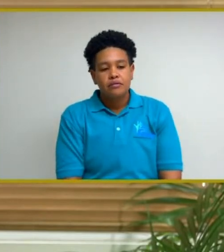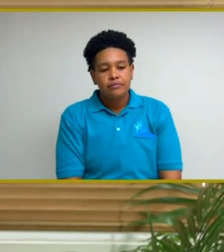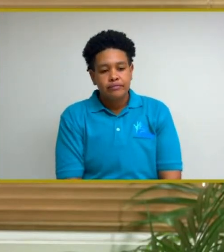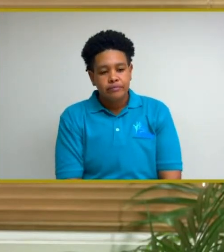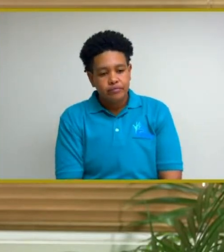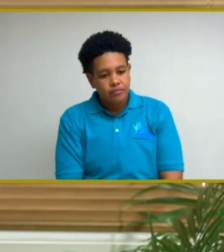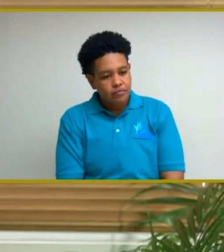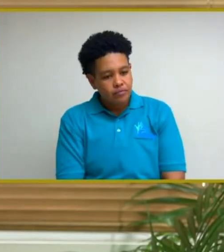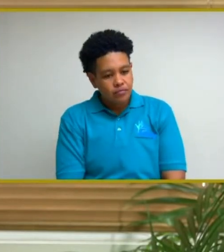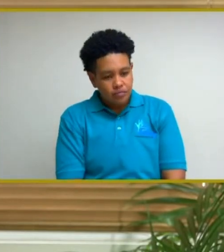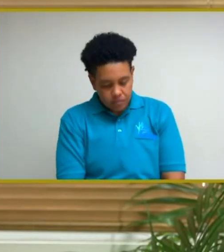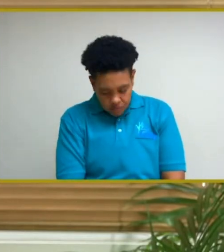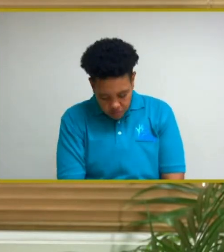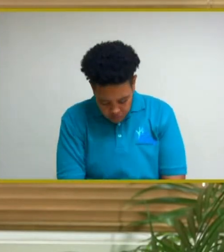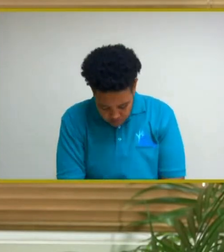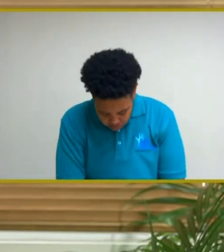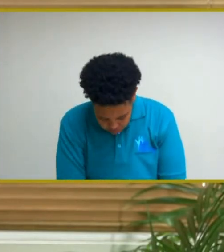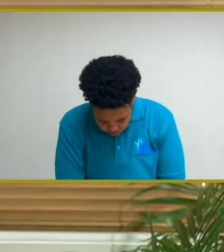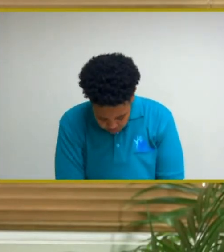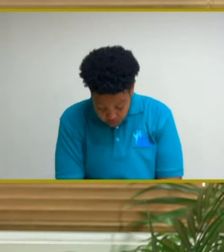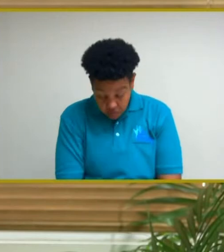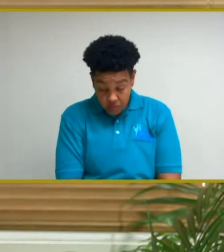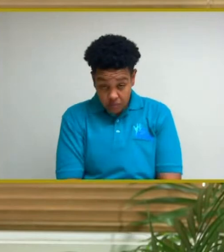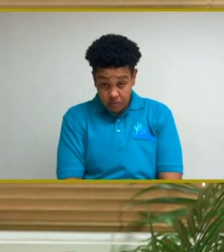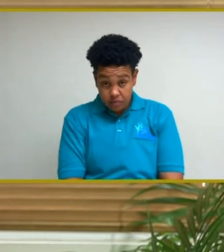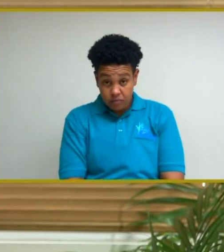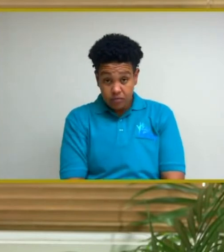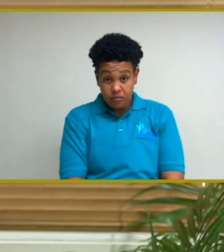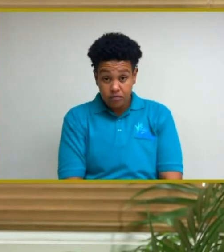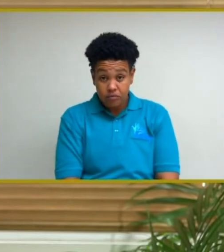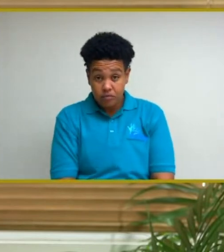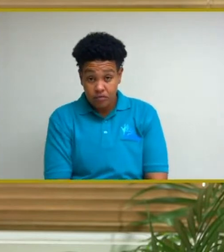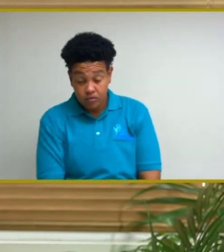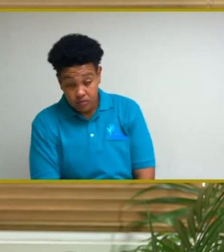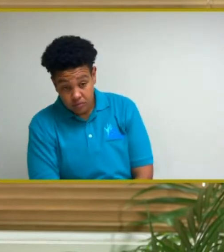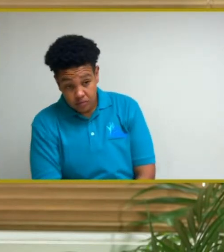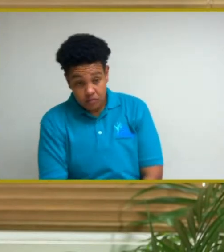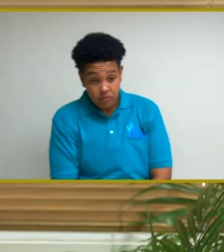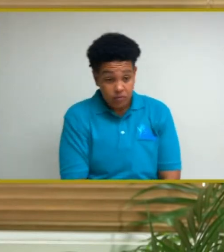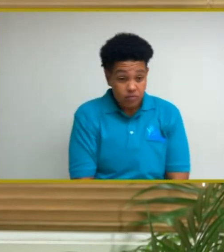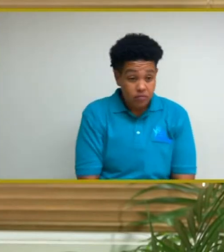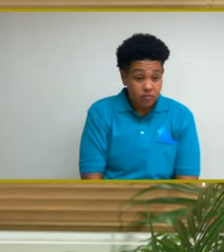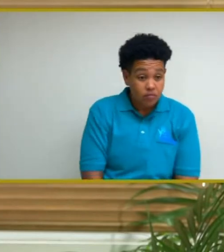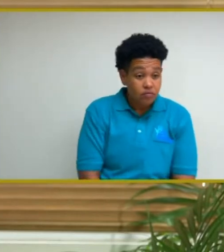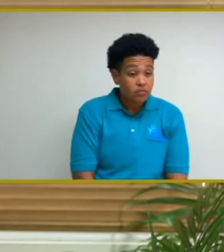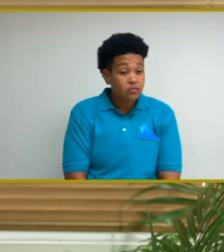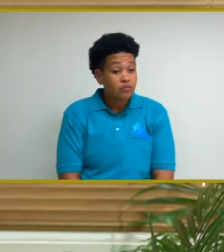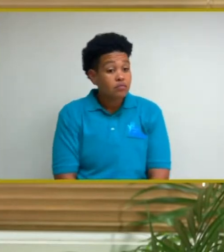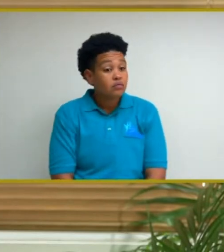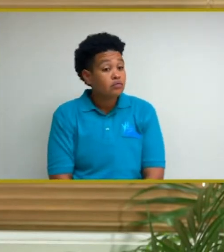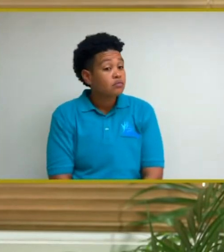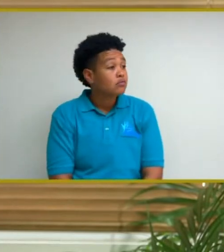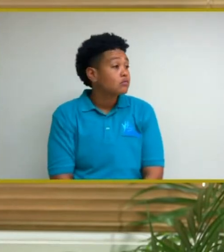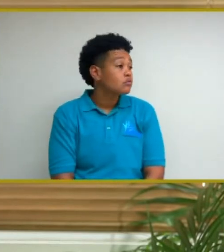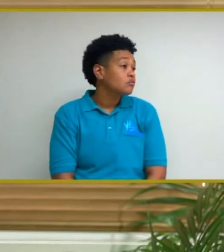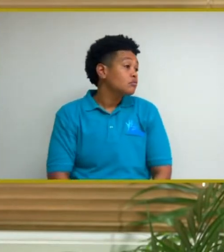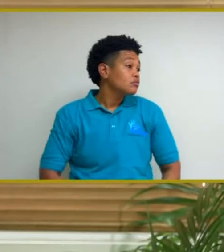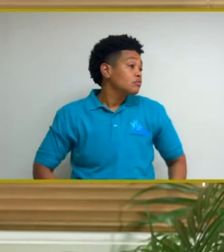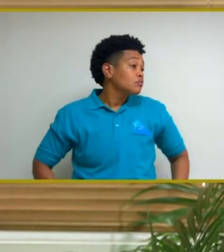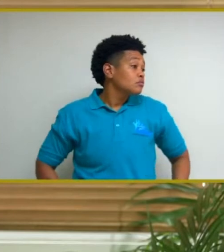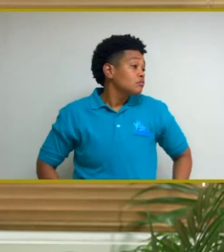3 weeks of the vaccination program, and on Wednesday, March 31st, 2021, we have inoculated